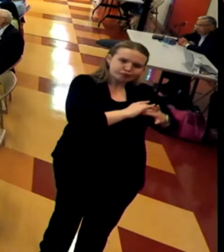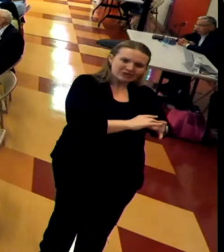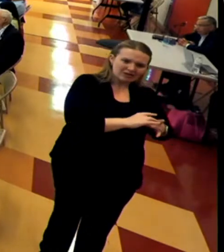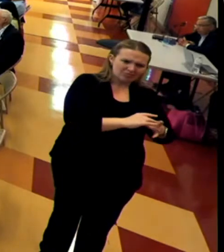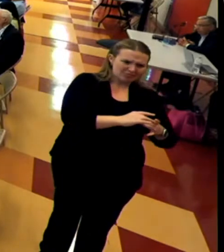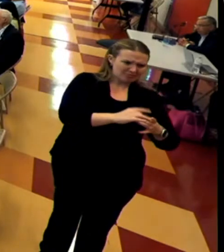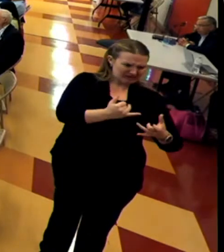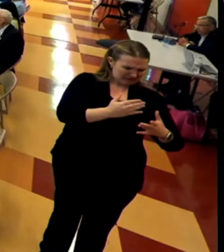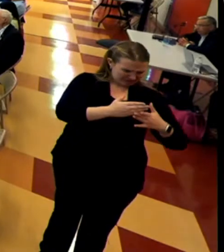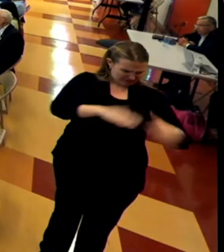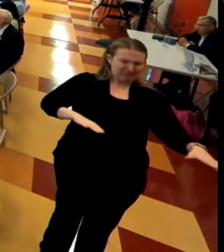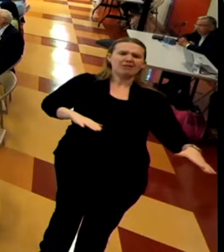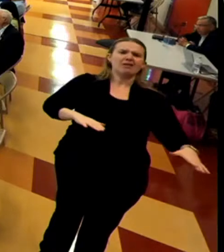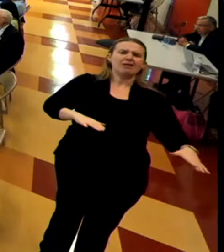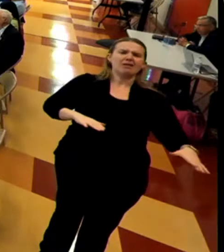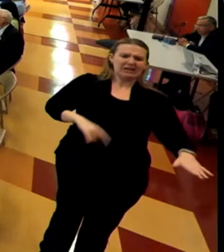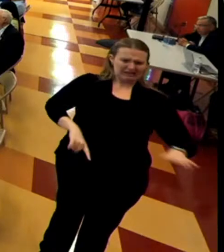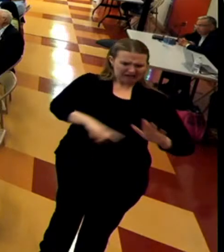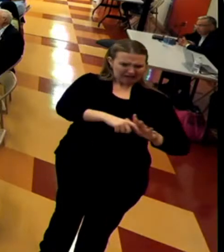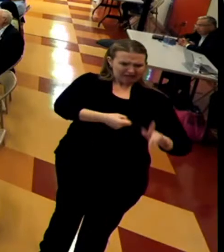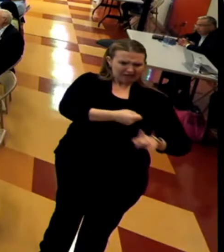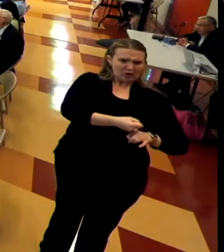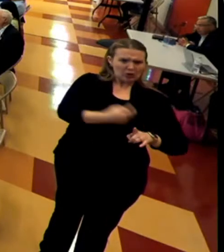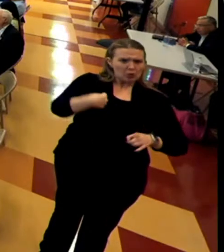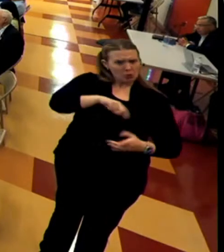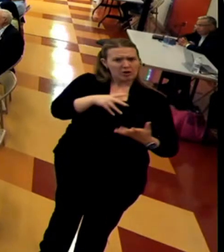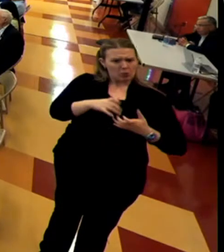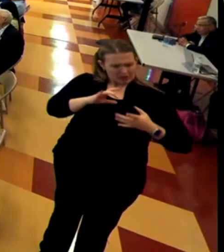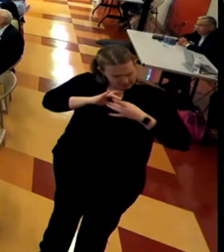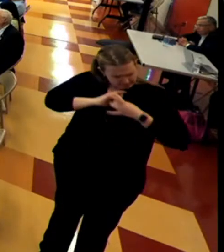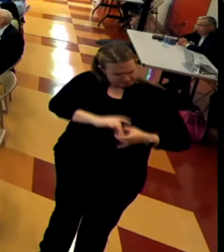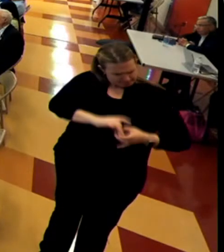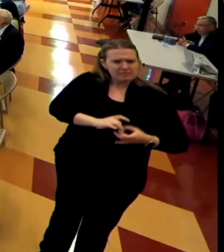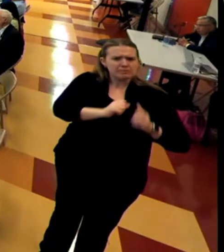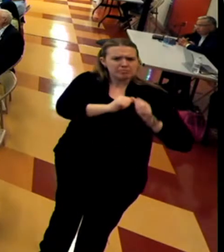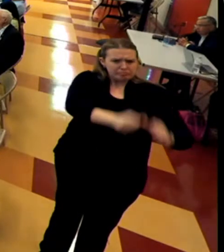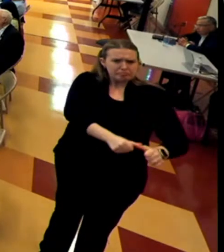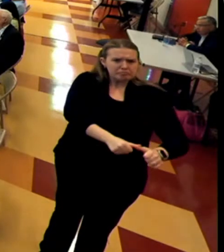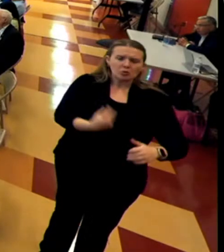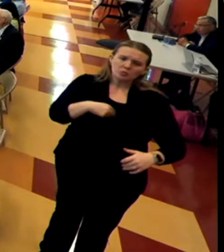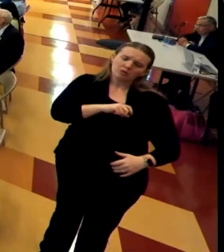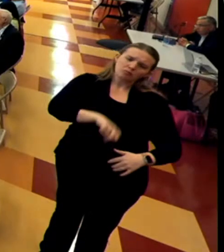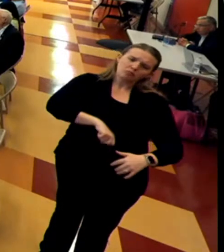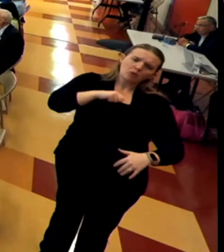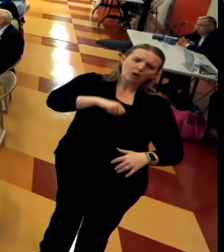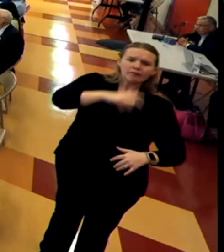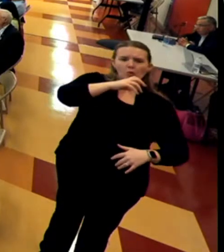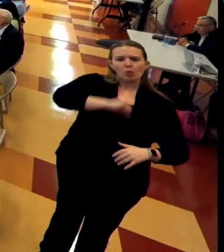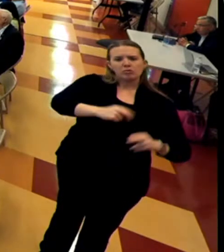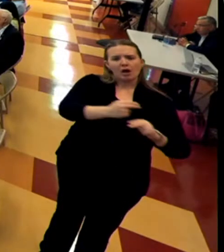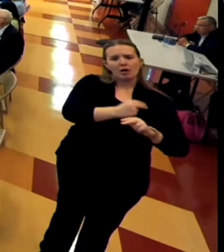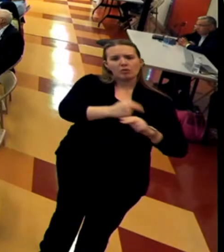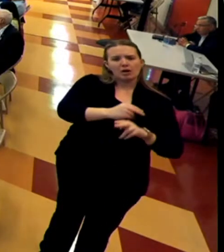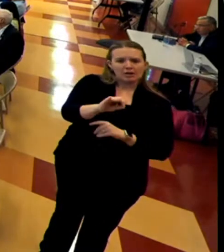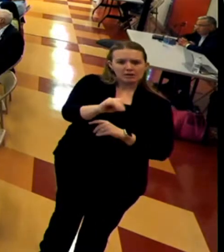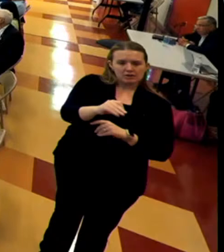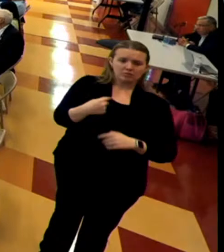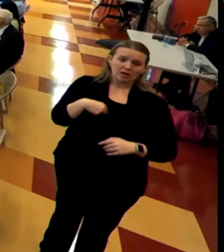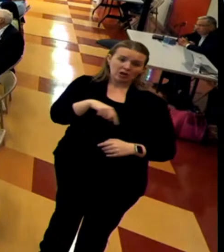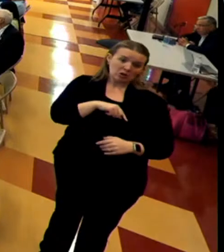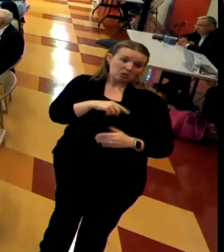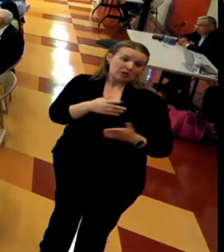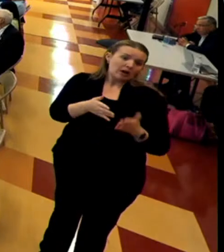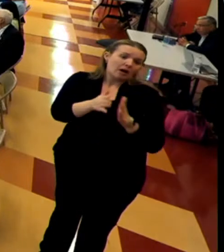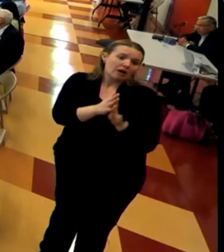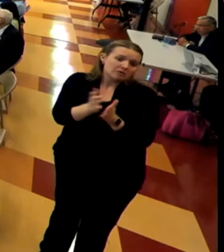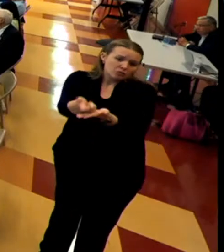up kind of hurts us. You know, we all want to stay intact, and we're proud of the old Highway 90, and just ask that